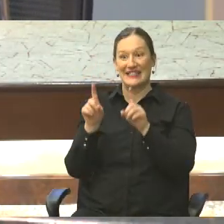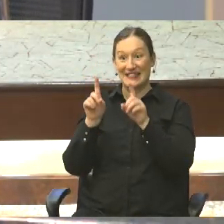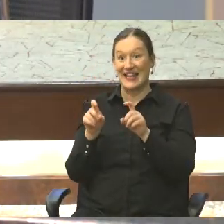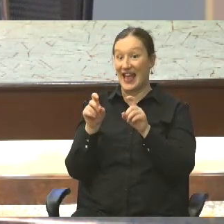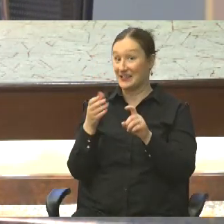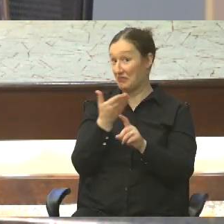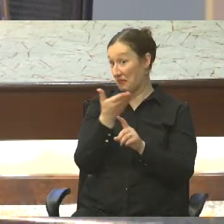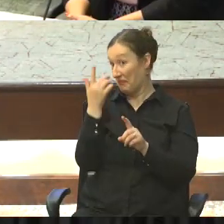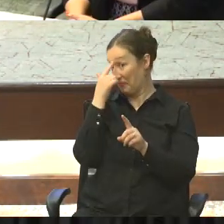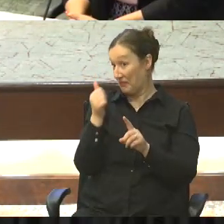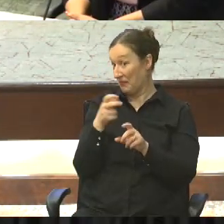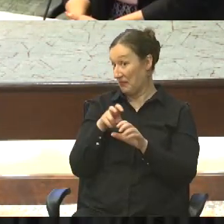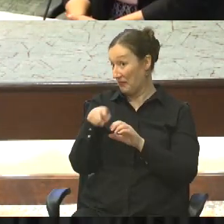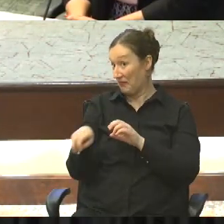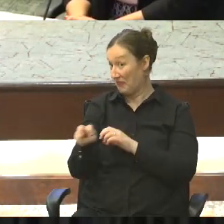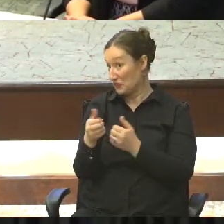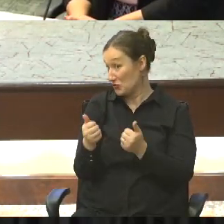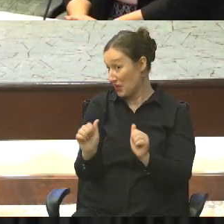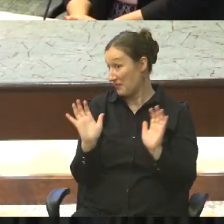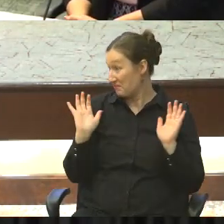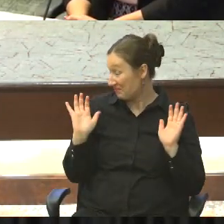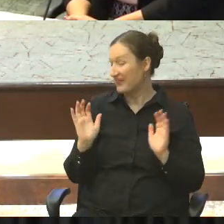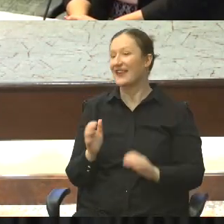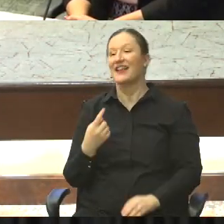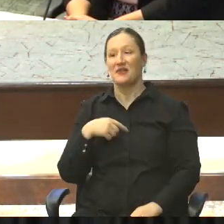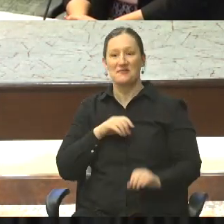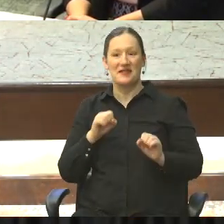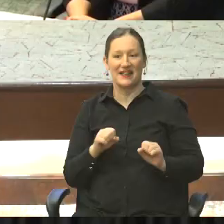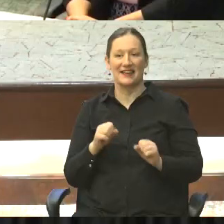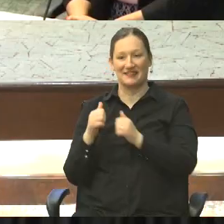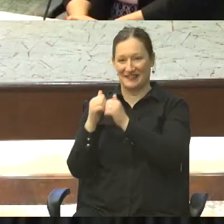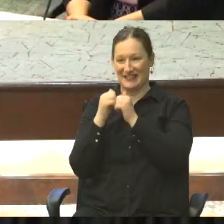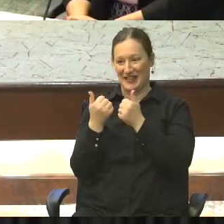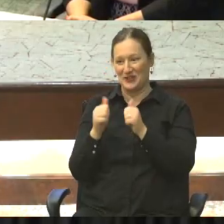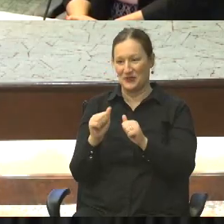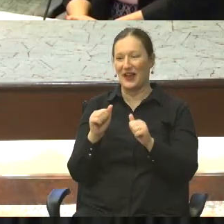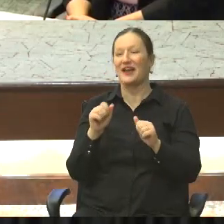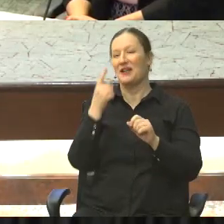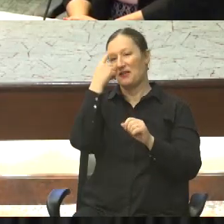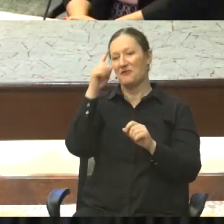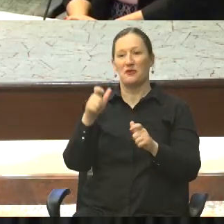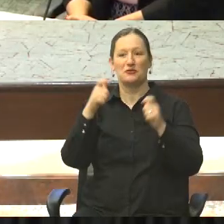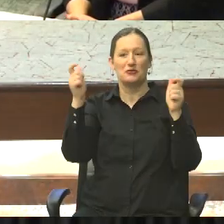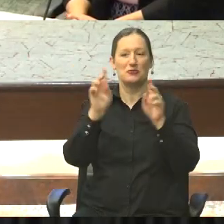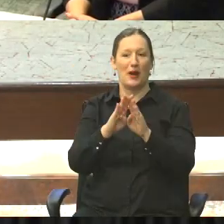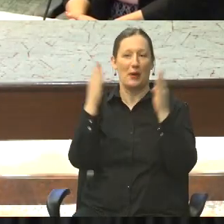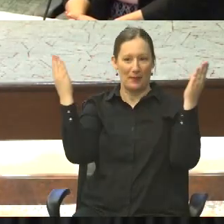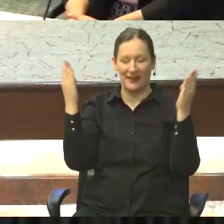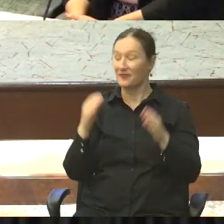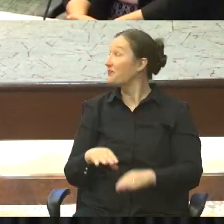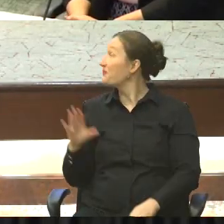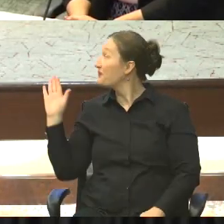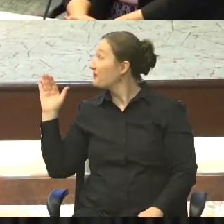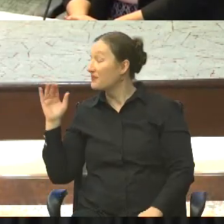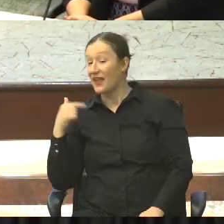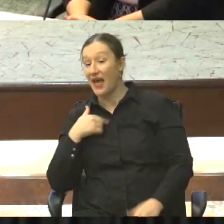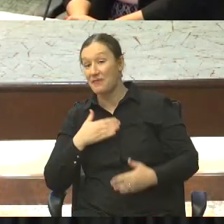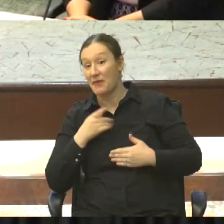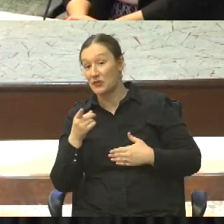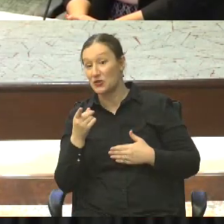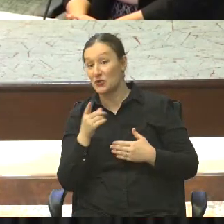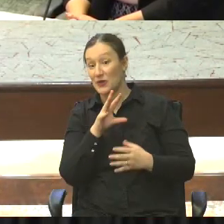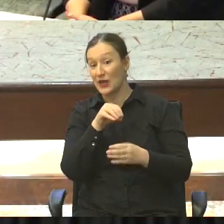believe we're going to be good. So we might have to try that out at the grand opening. Yeah. Jonathan, I'm glad you put in the